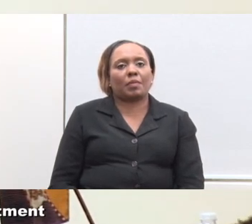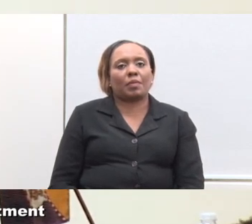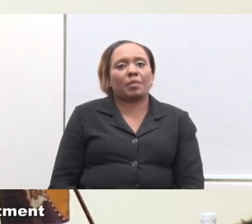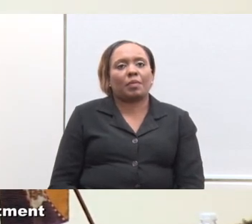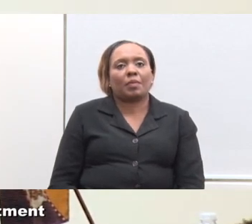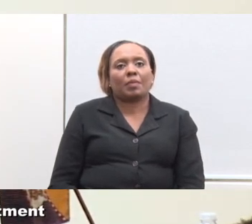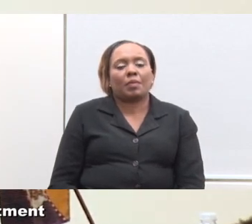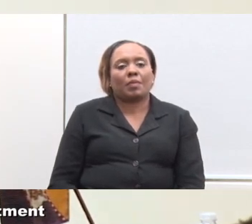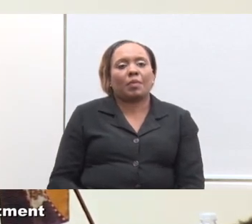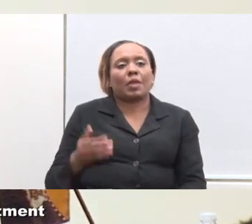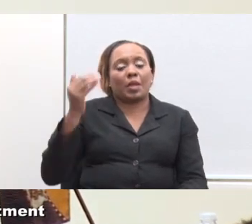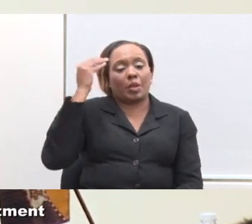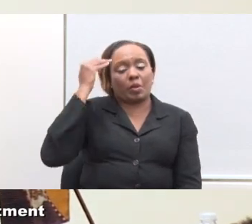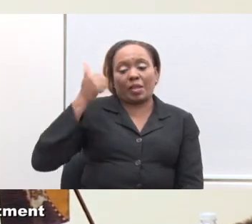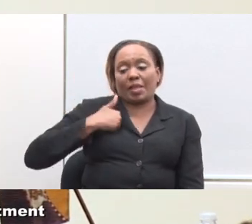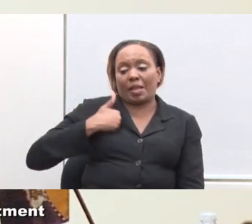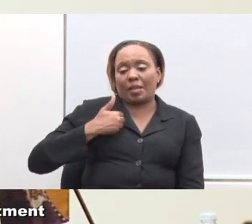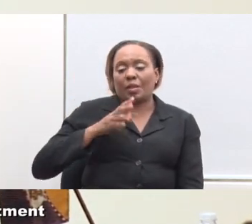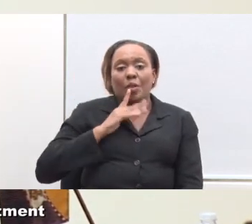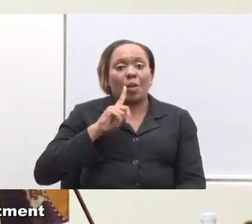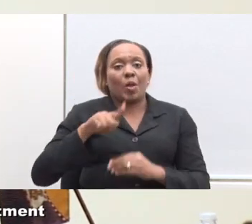caremongering,